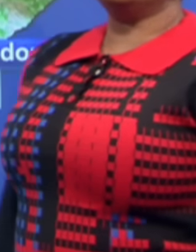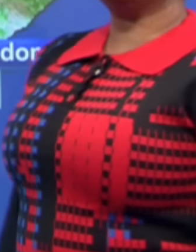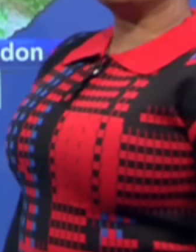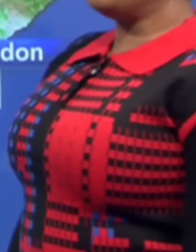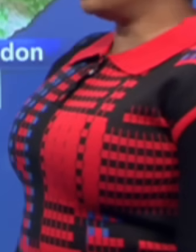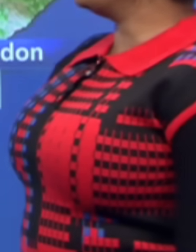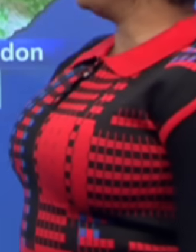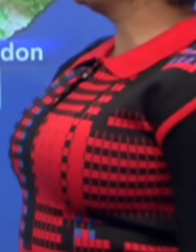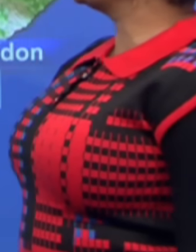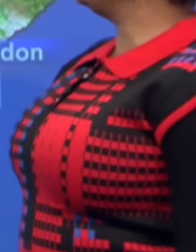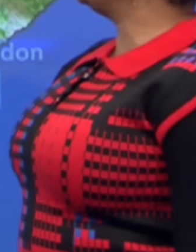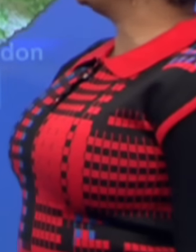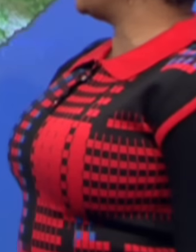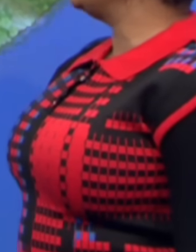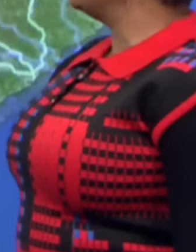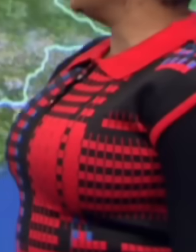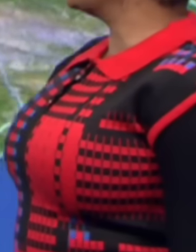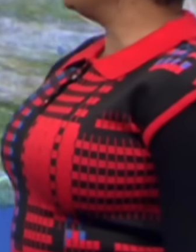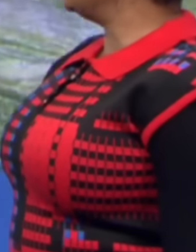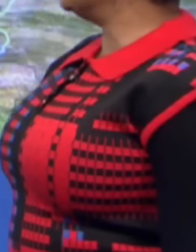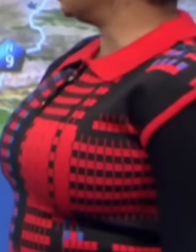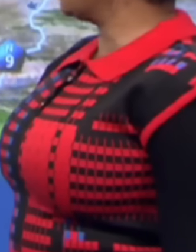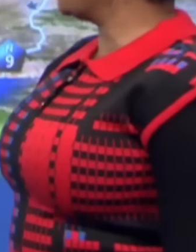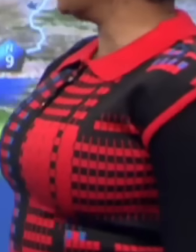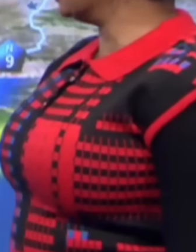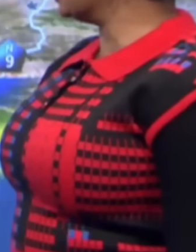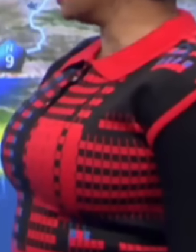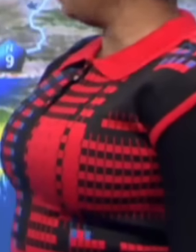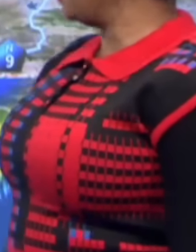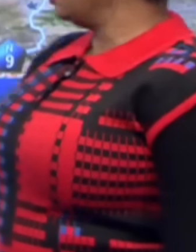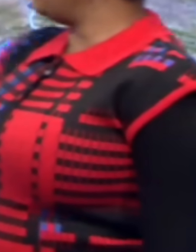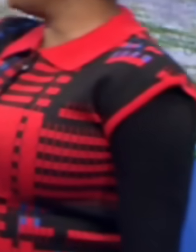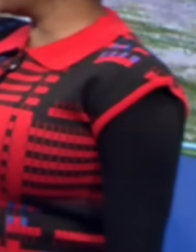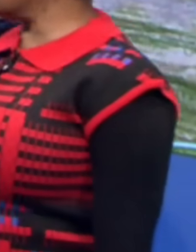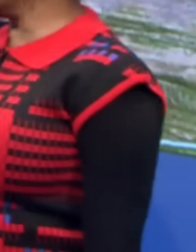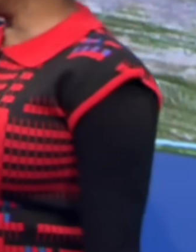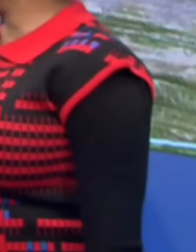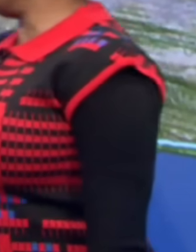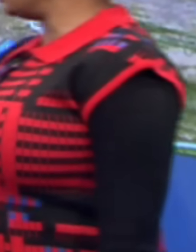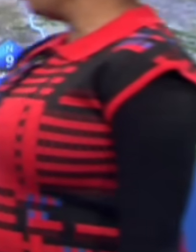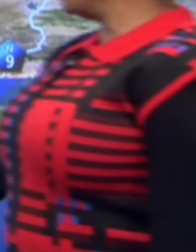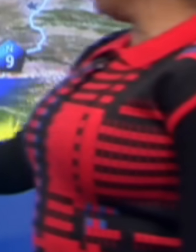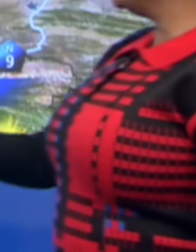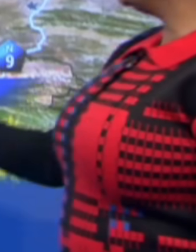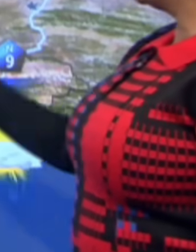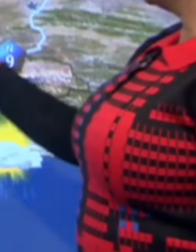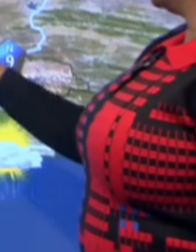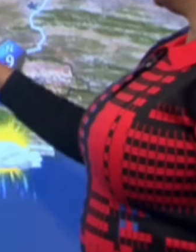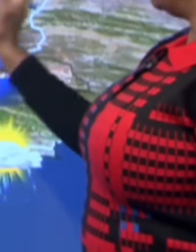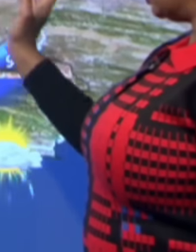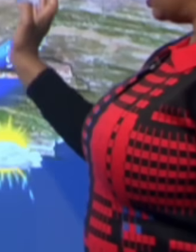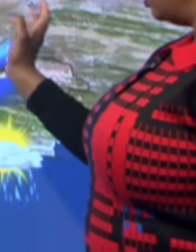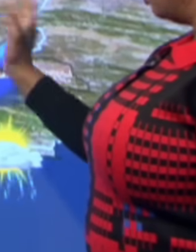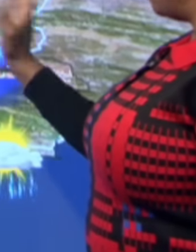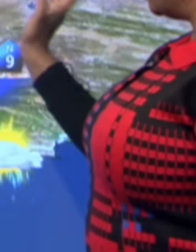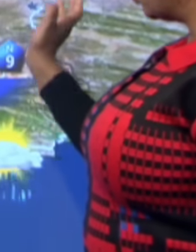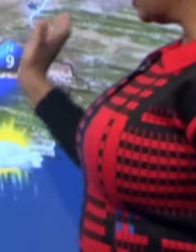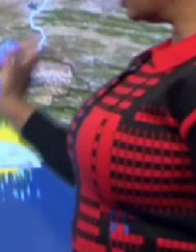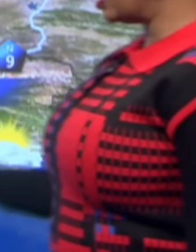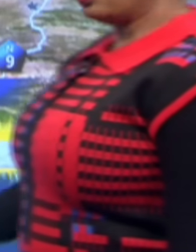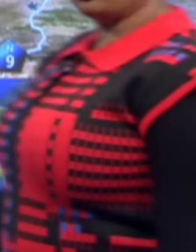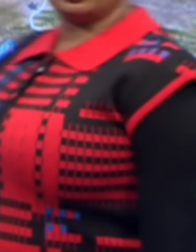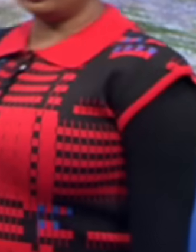e tlabe le 20 go ya go le 23 Western Cape lebelela Vredendal le gona go tlabe go ntše go ruthetše Western